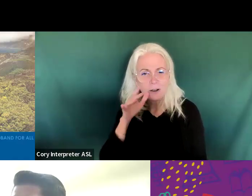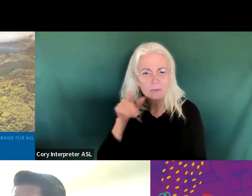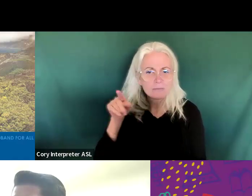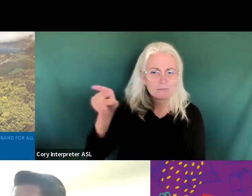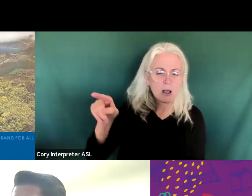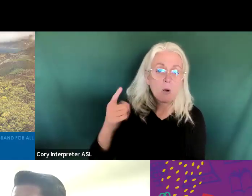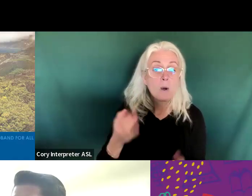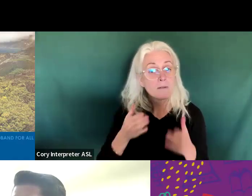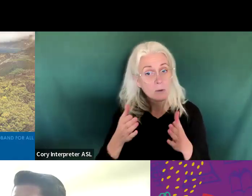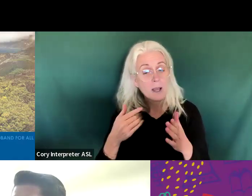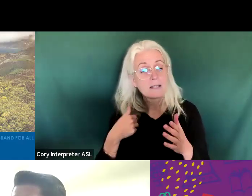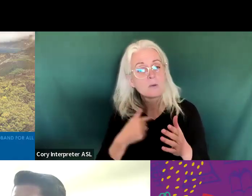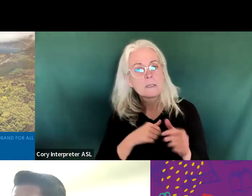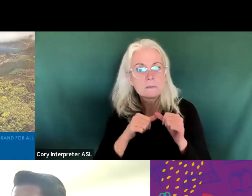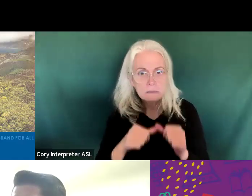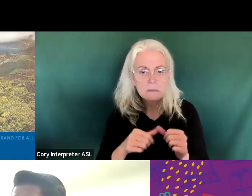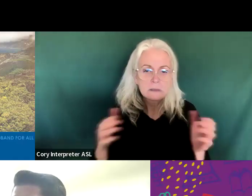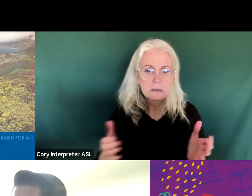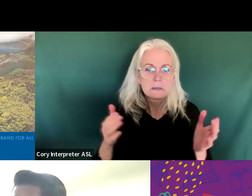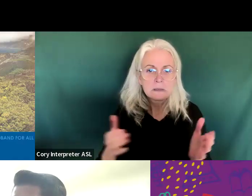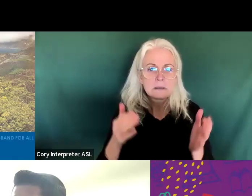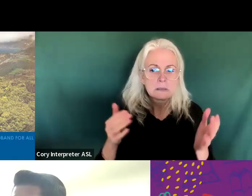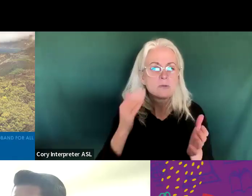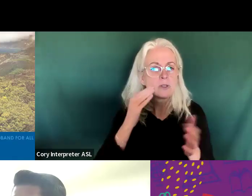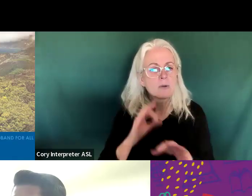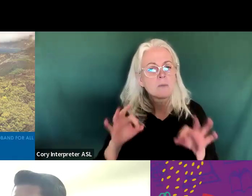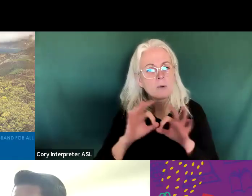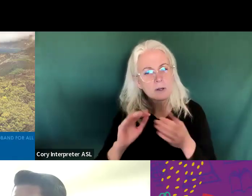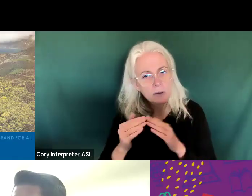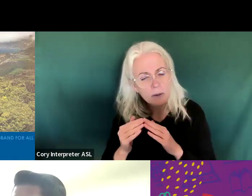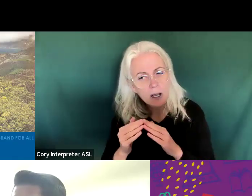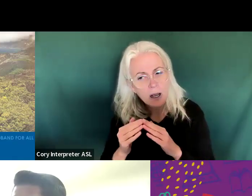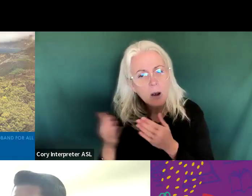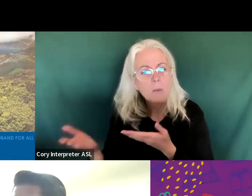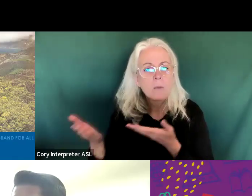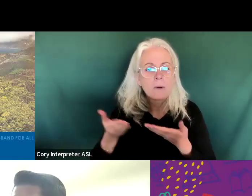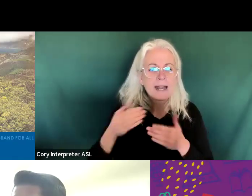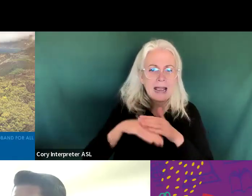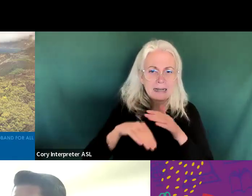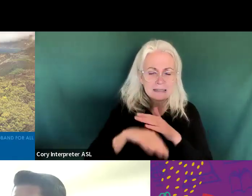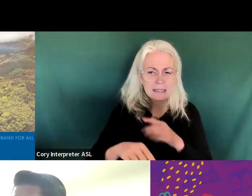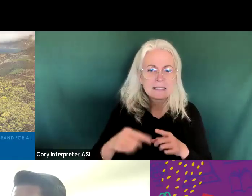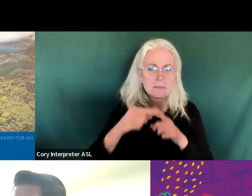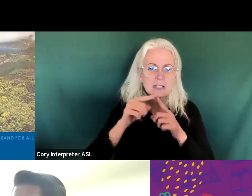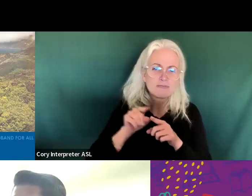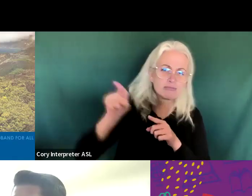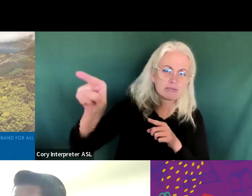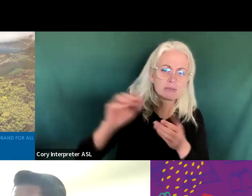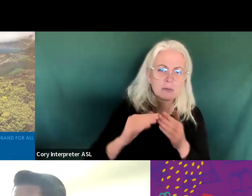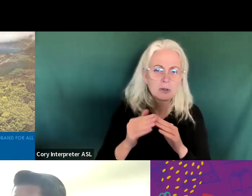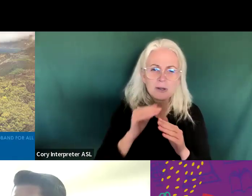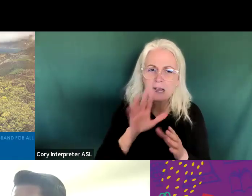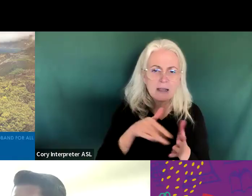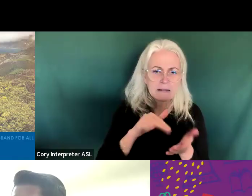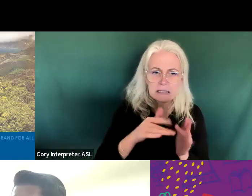that we are constantly pushing, and we know is very important to our community, is to bring access, especially to rural communities. A lot of